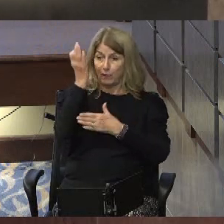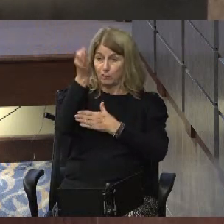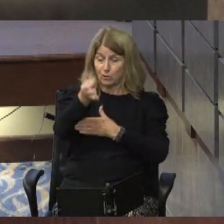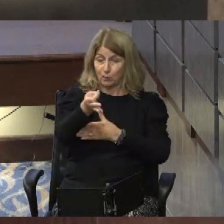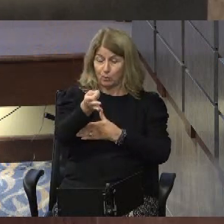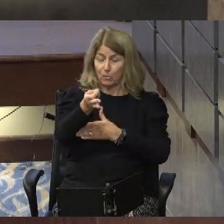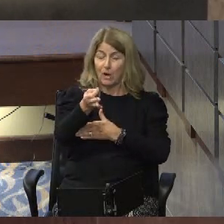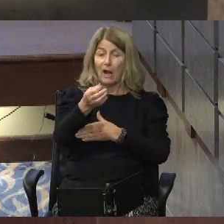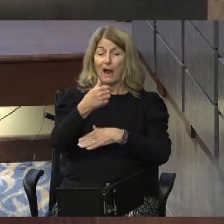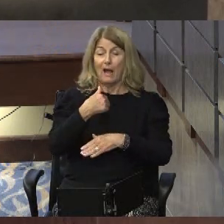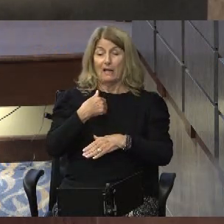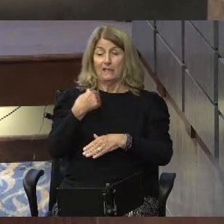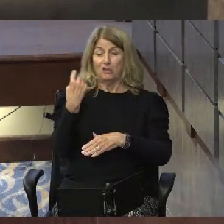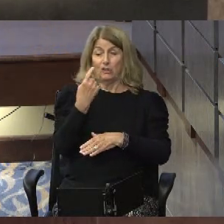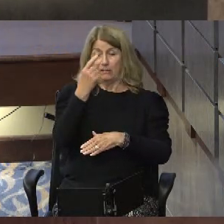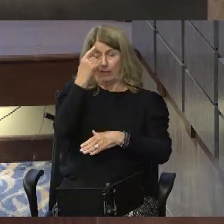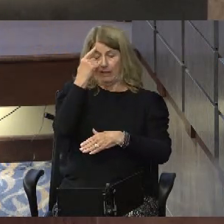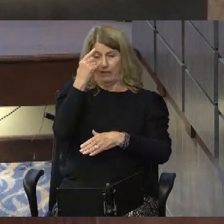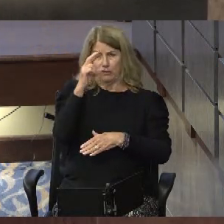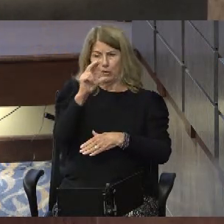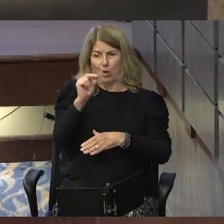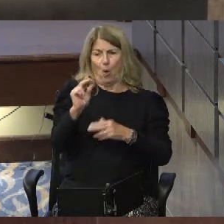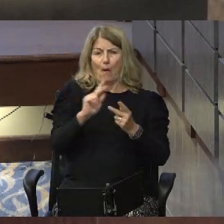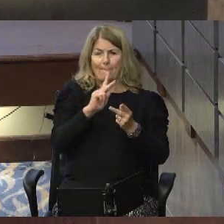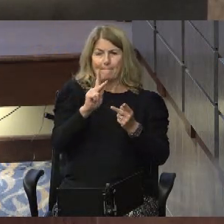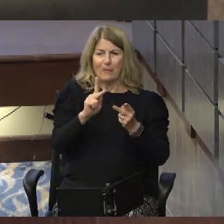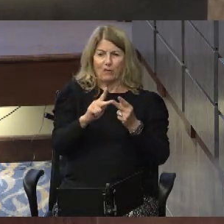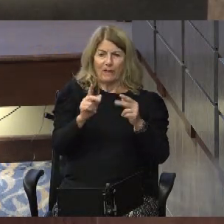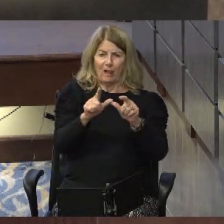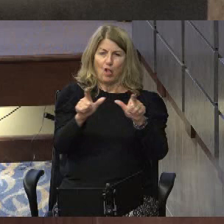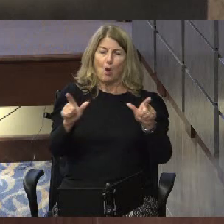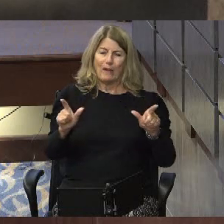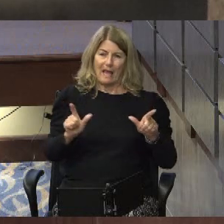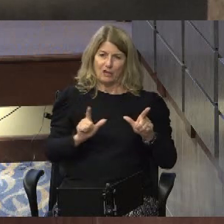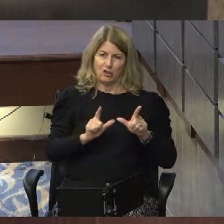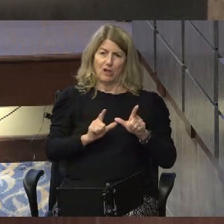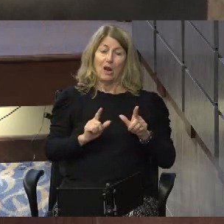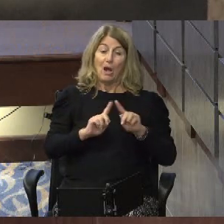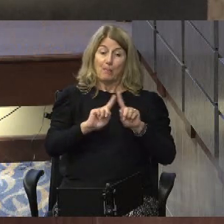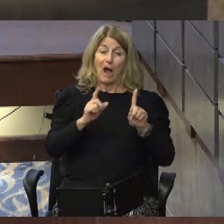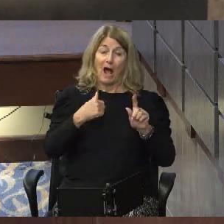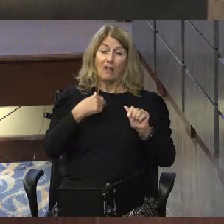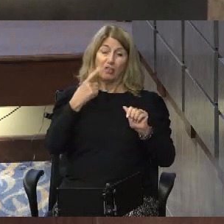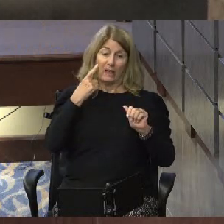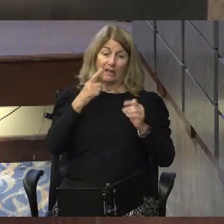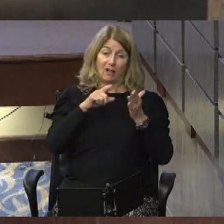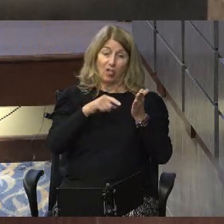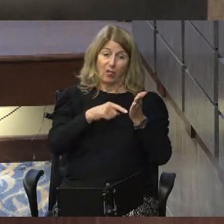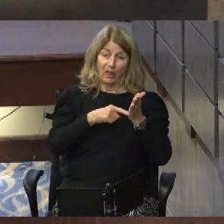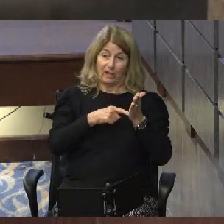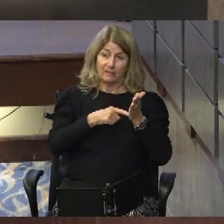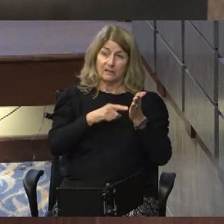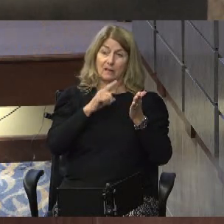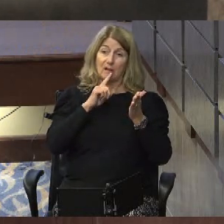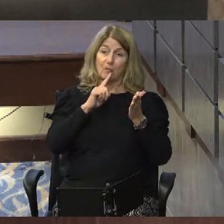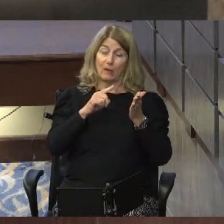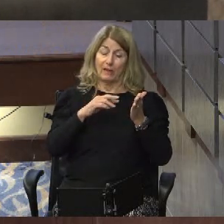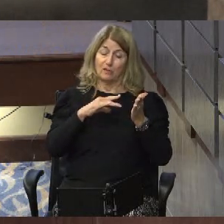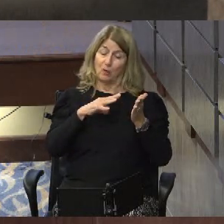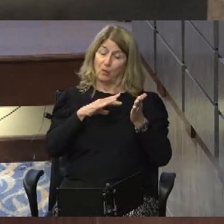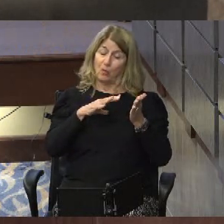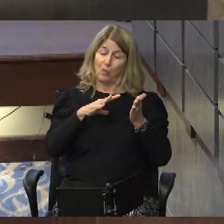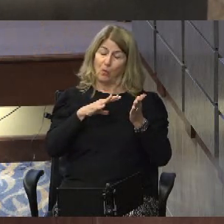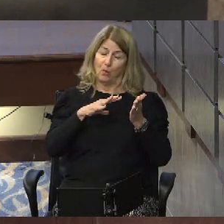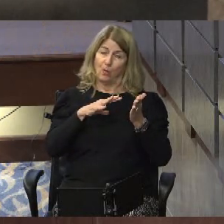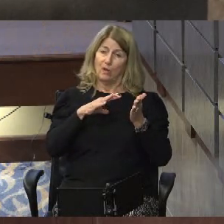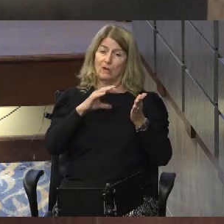I think that there's no perfect location, but I think that this really hits a cool spot. I think it's